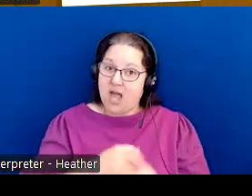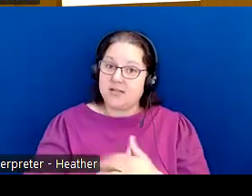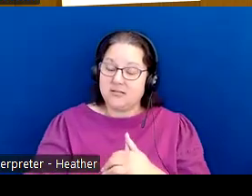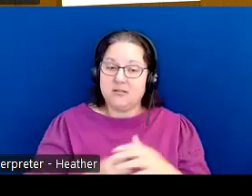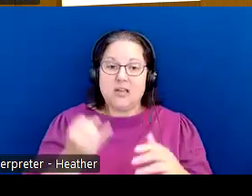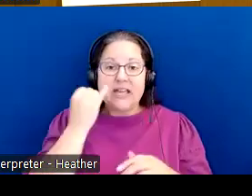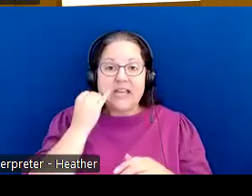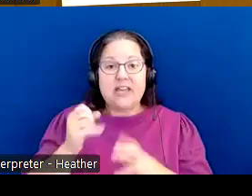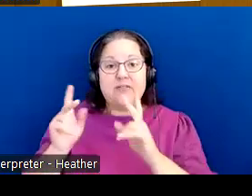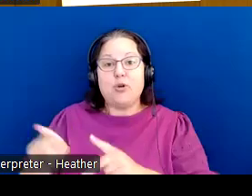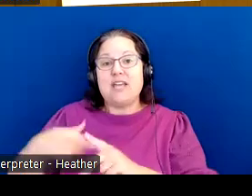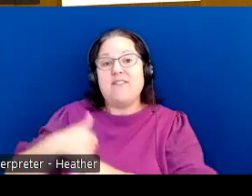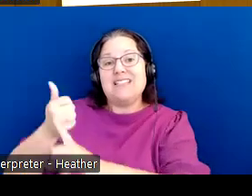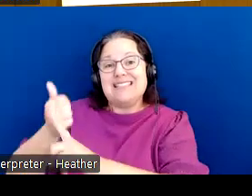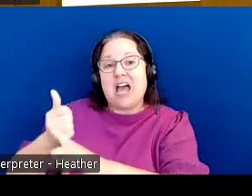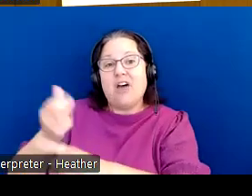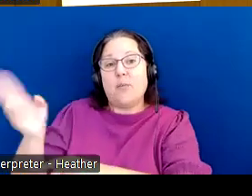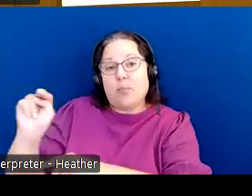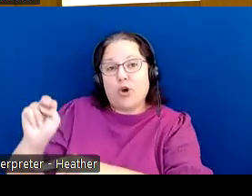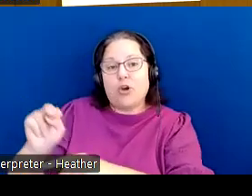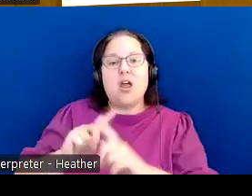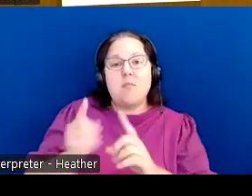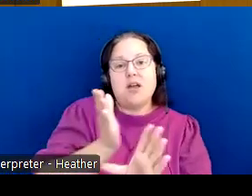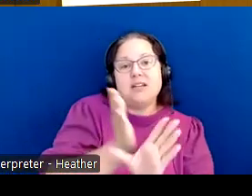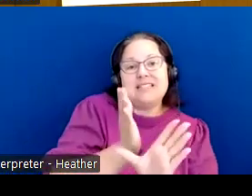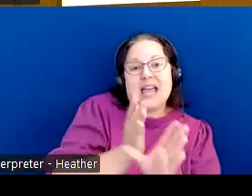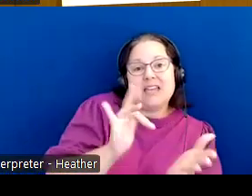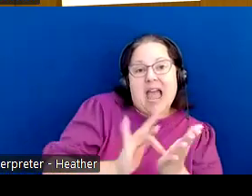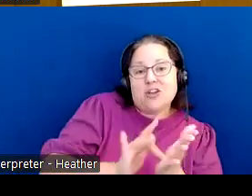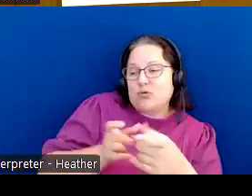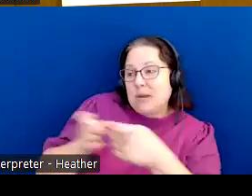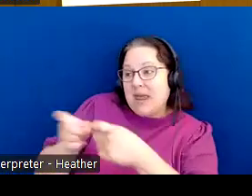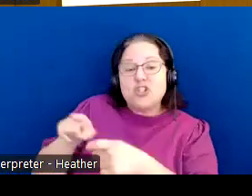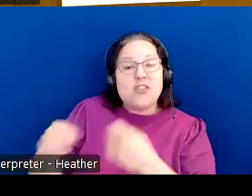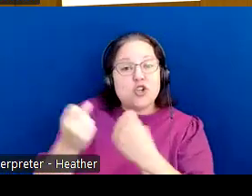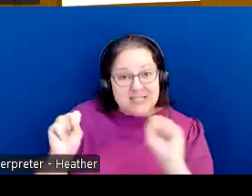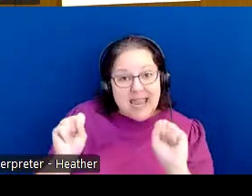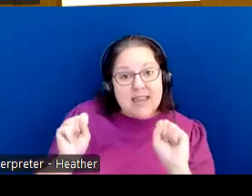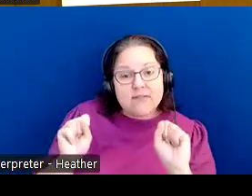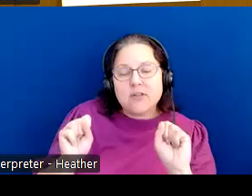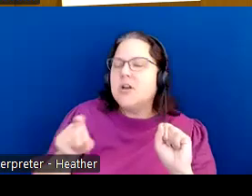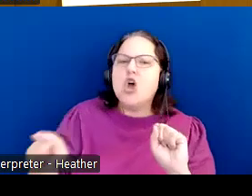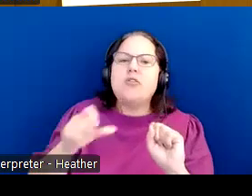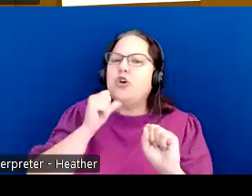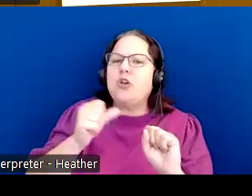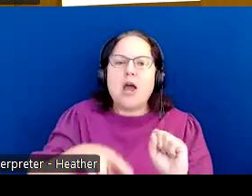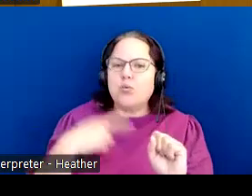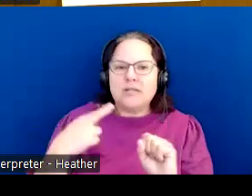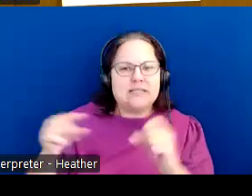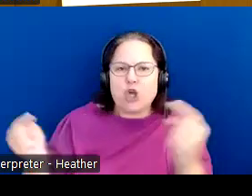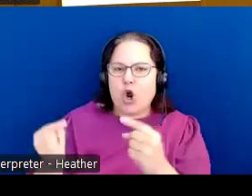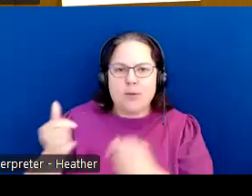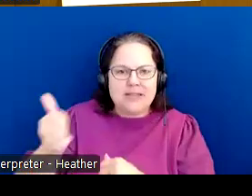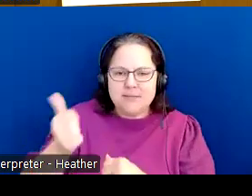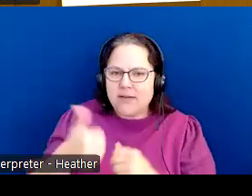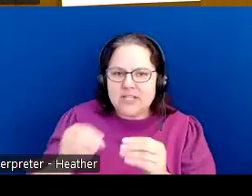had a self-immolation burn, but psychiatry managed them and they're at the point where they're safe, they're no longer at risk of harm to themselves, they